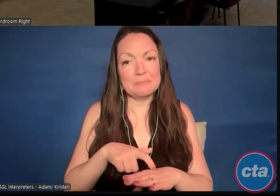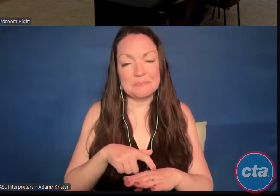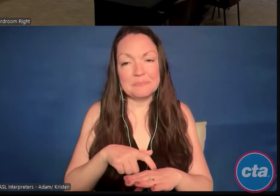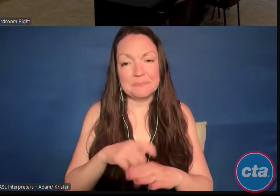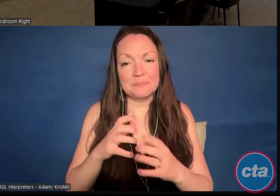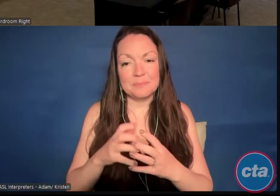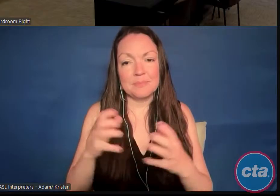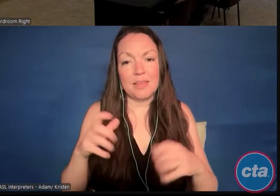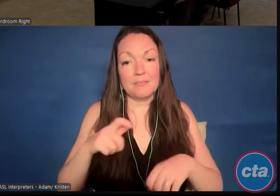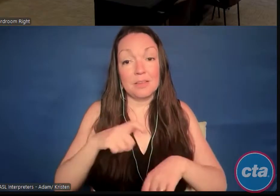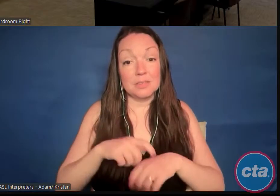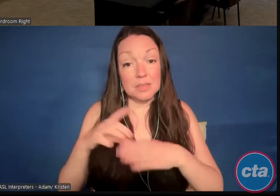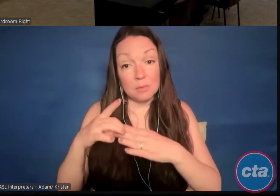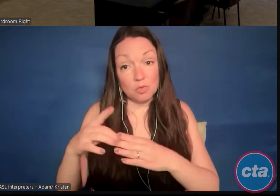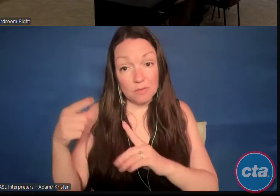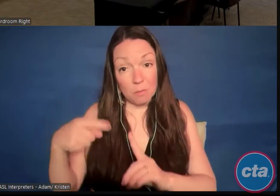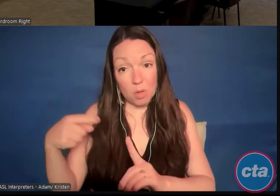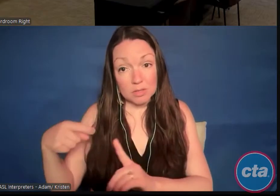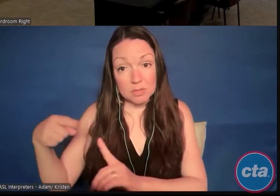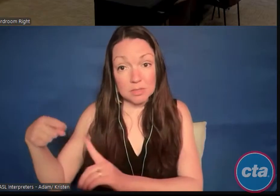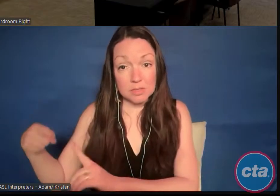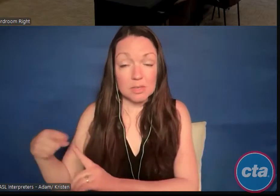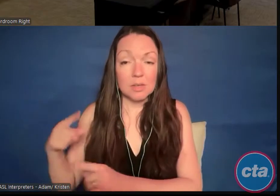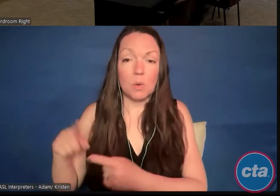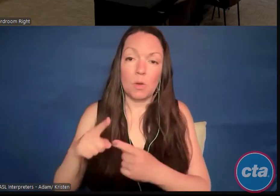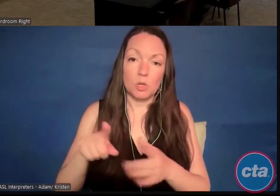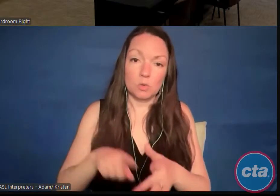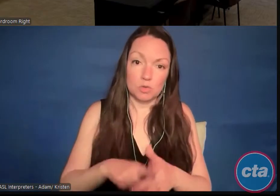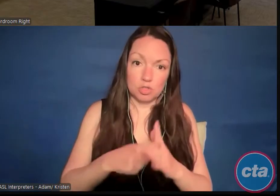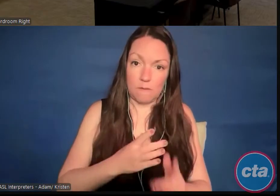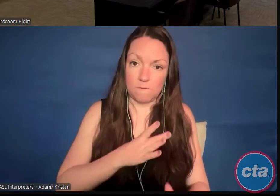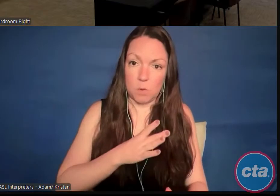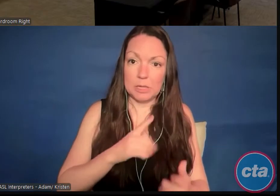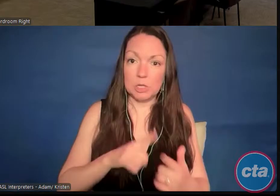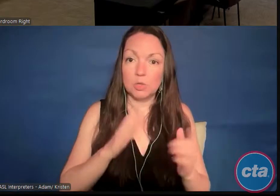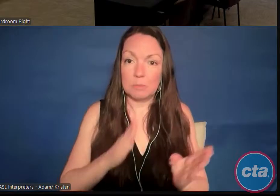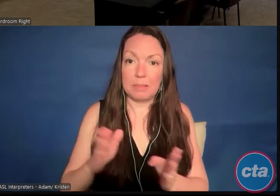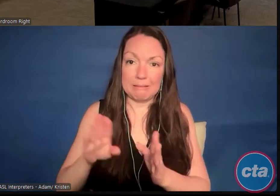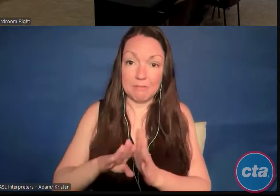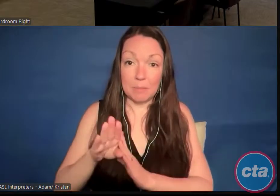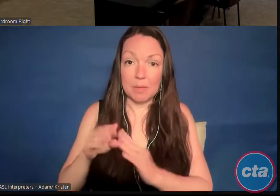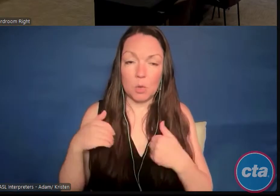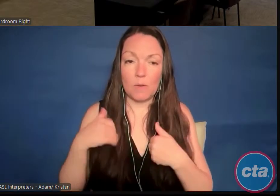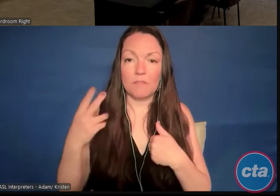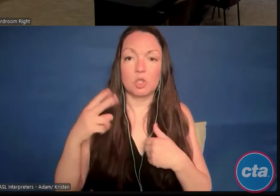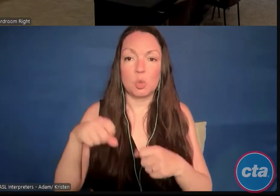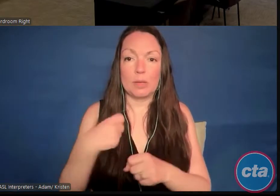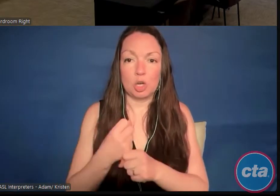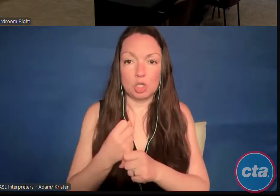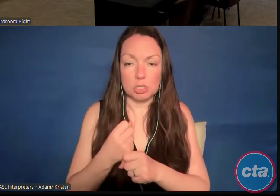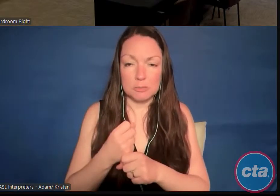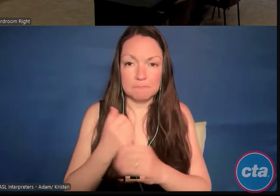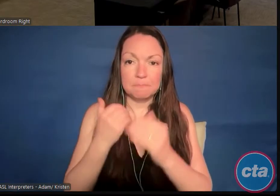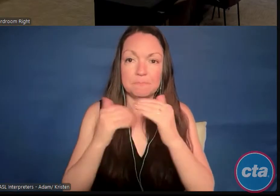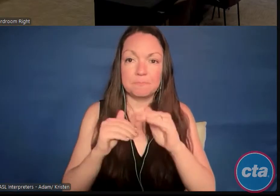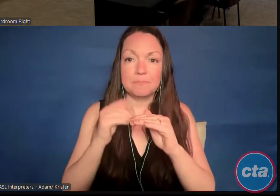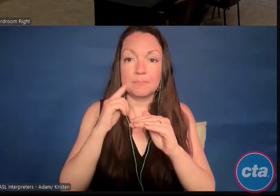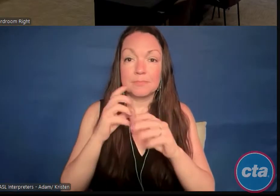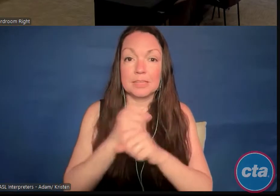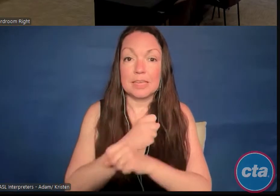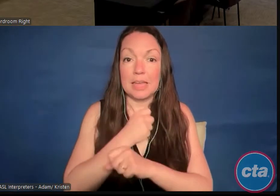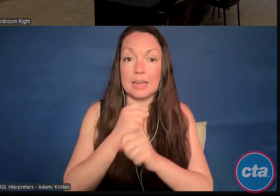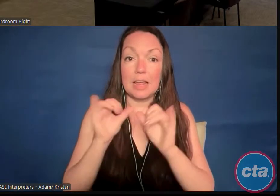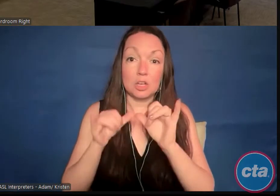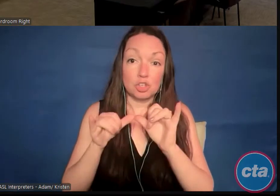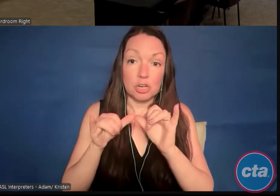are a lot of time-driven points in it. So when you enter formally into plan development, you have 2 years to get into engineering, and then in engineering, you've got 3 years to show